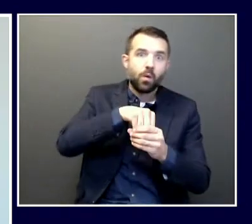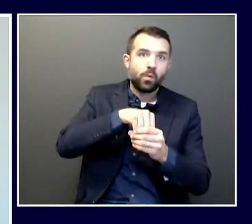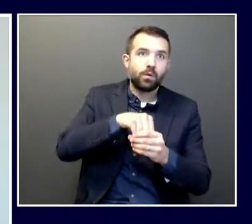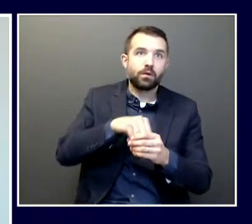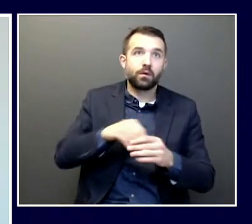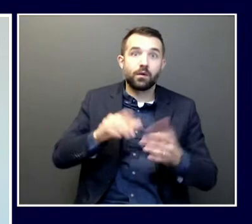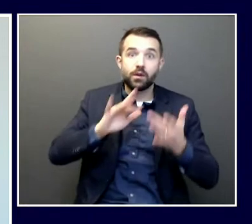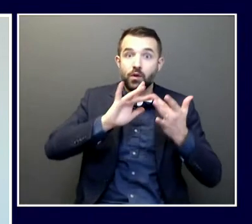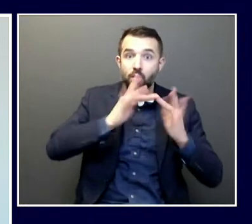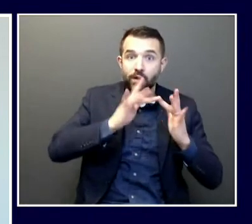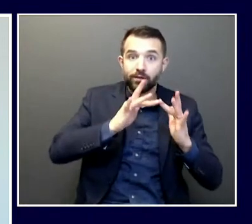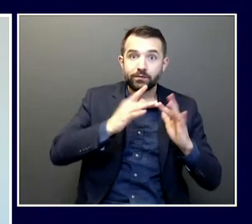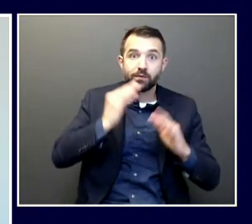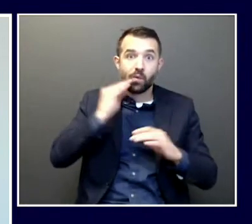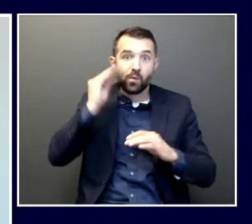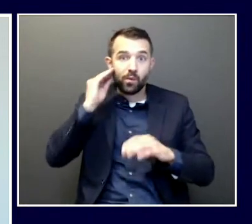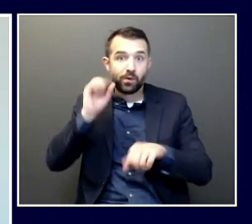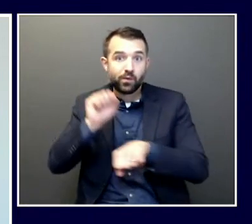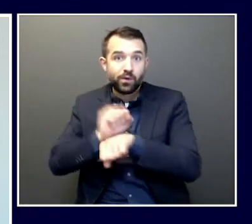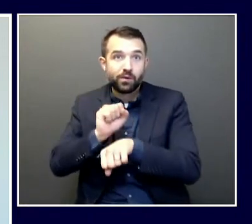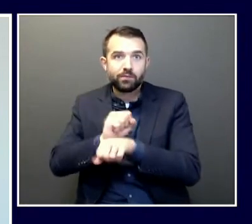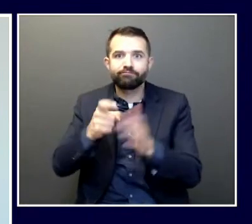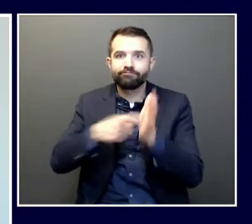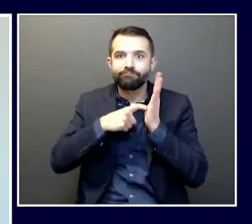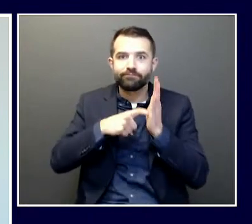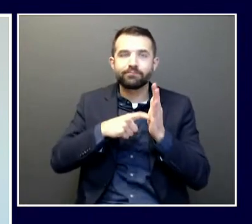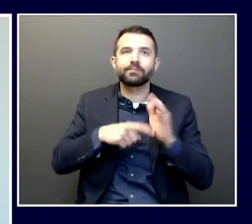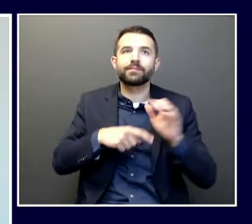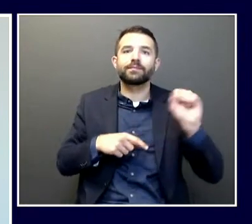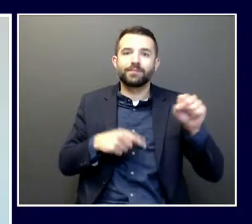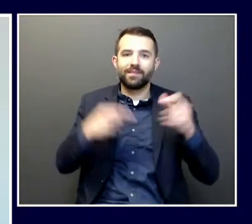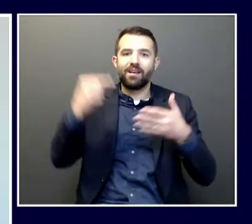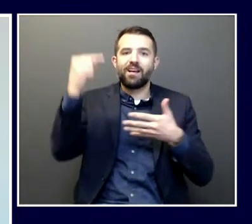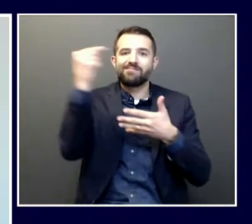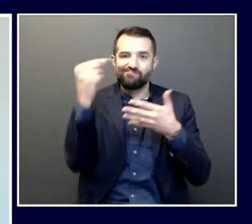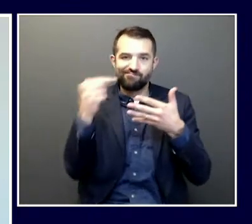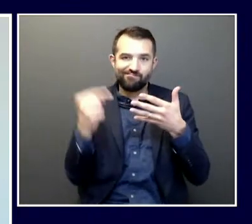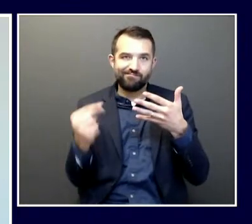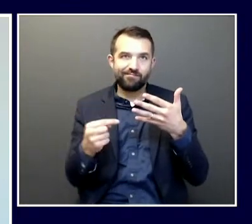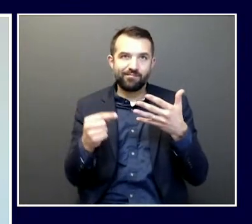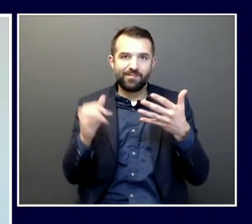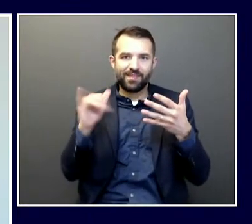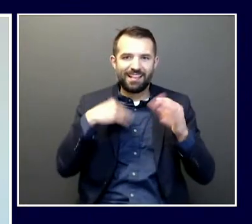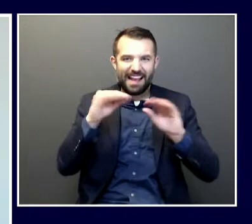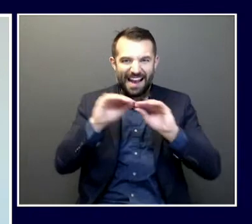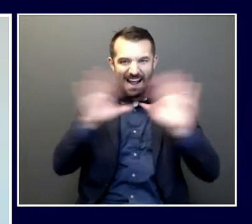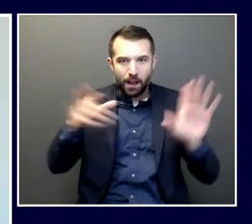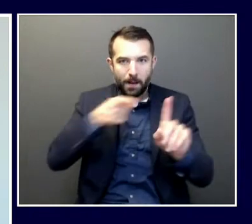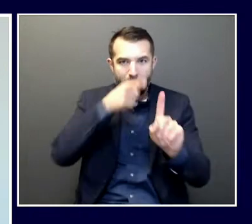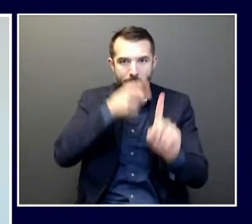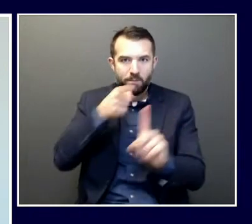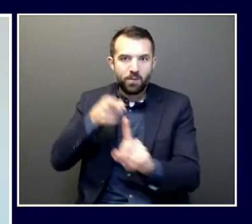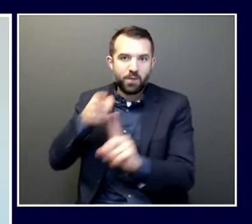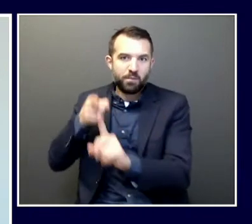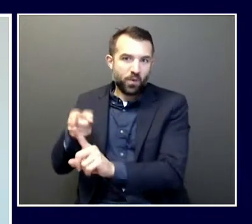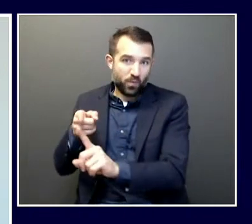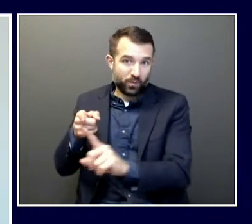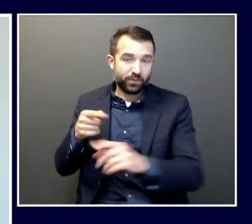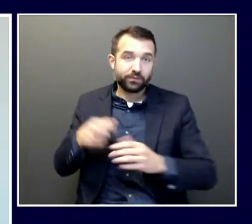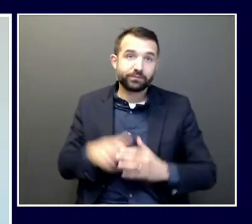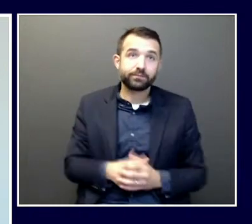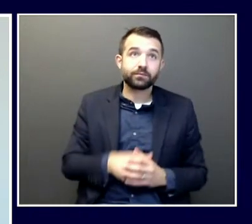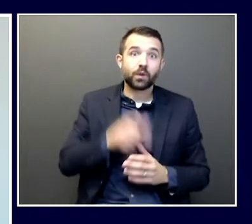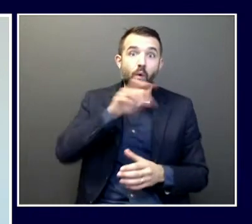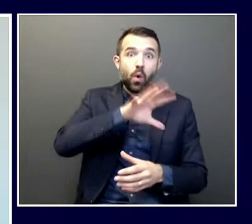For the most part, it's the same. We really did refine it, recognize the changes that have happened between August and now